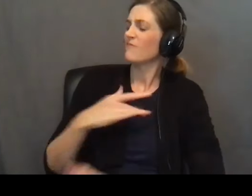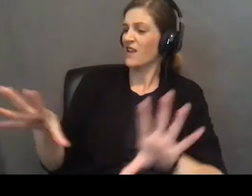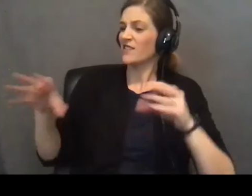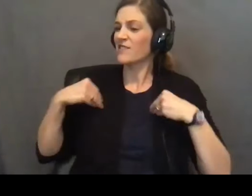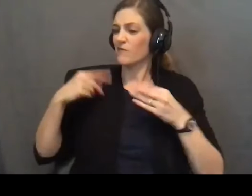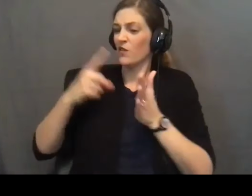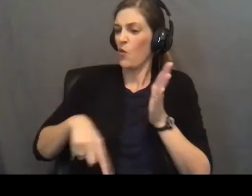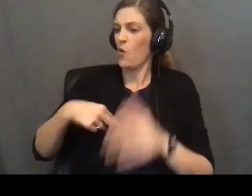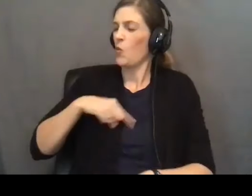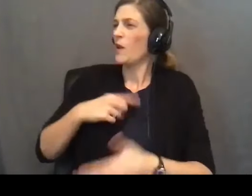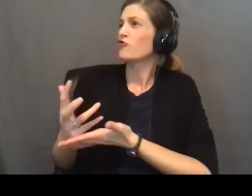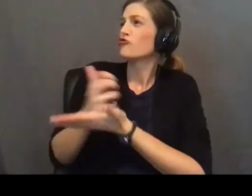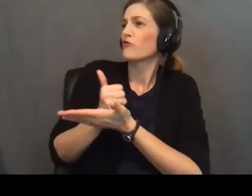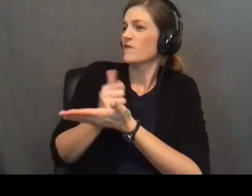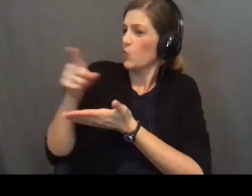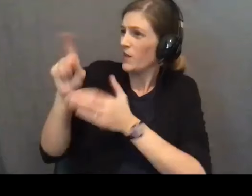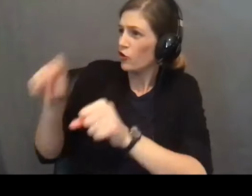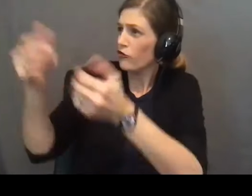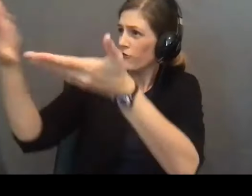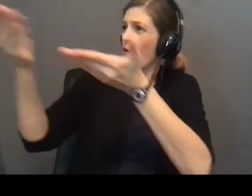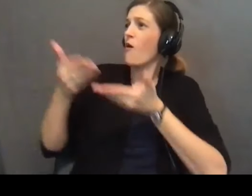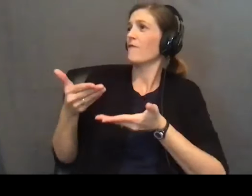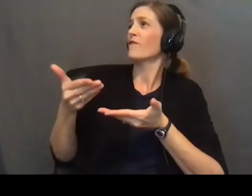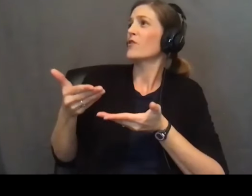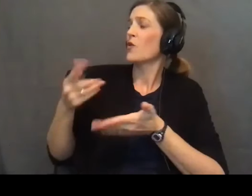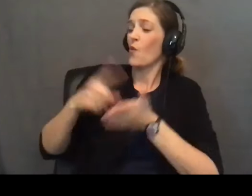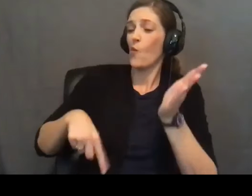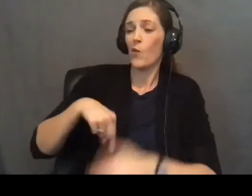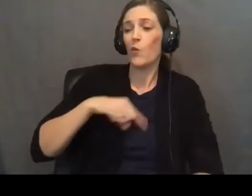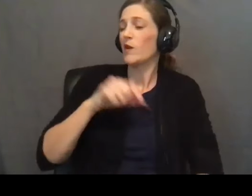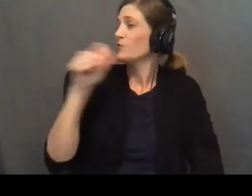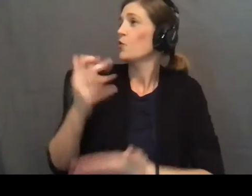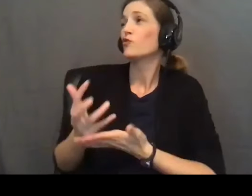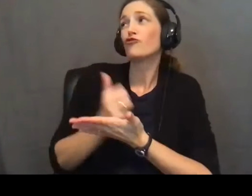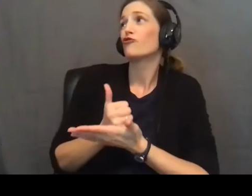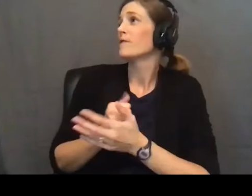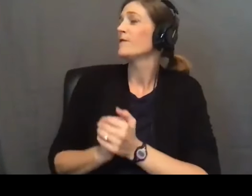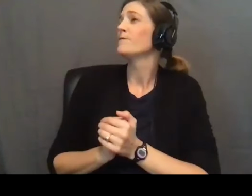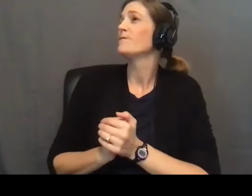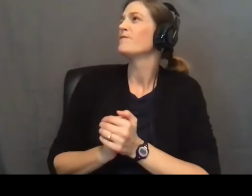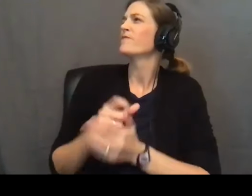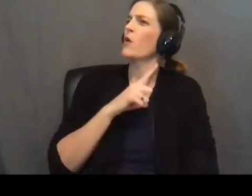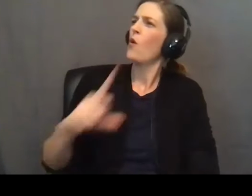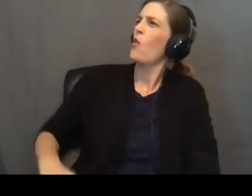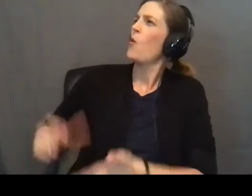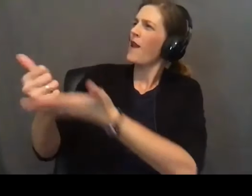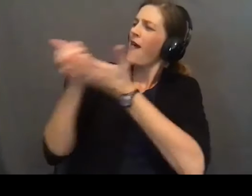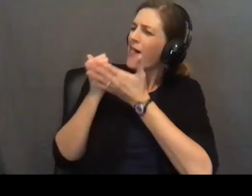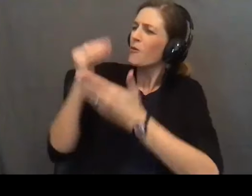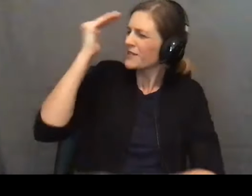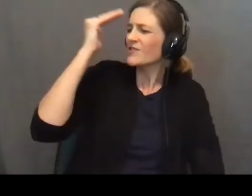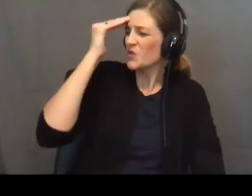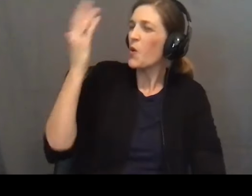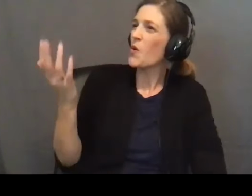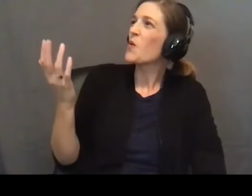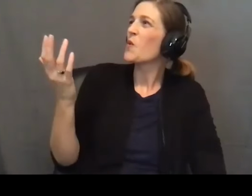So that he could Offer us What we don't deserve And Lord Help us know That That